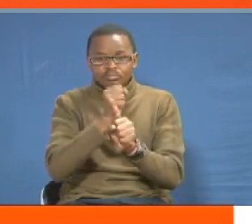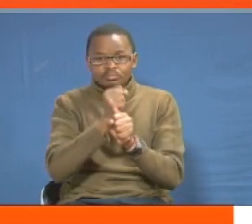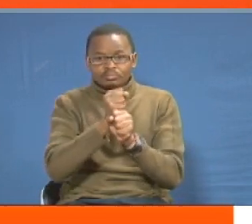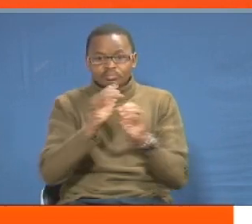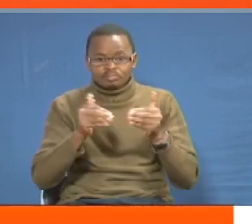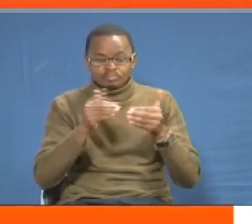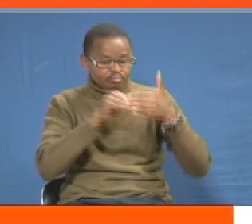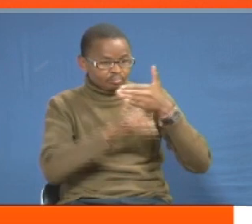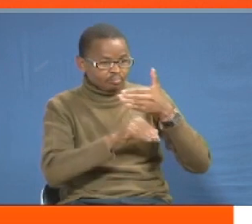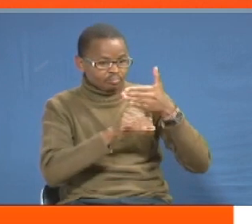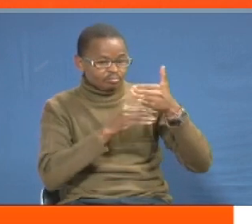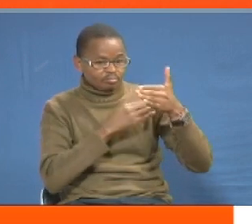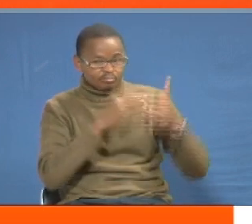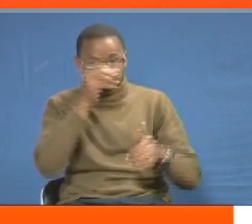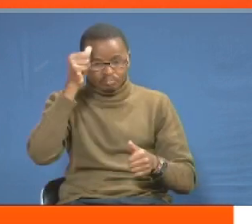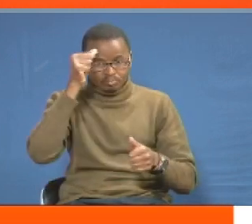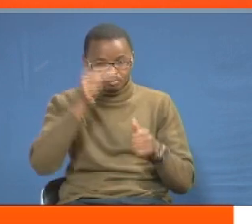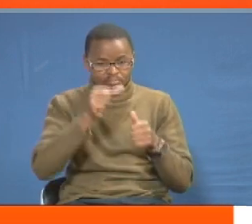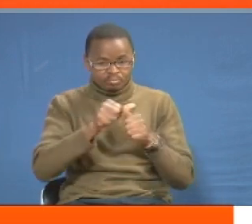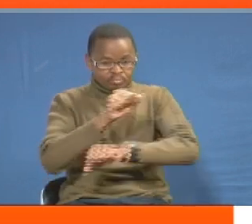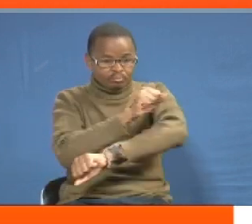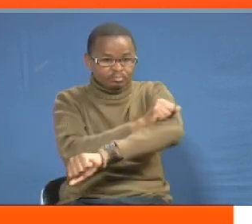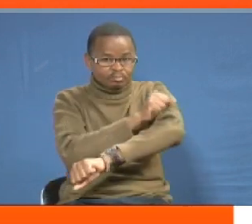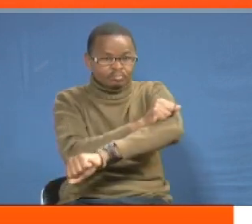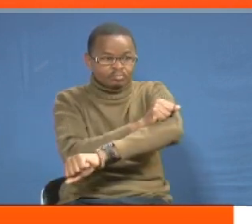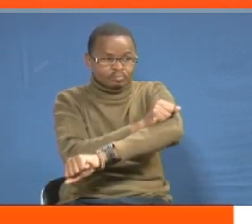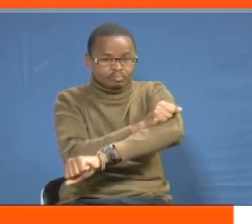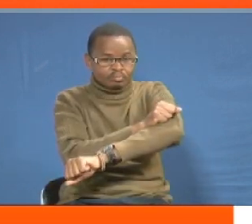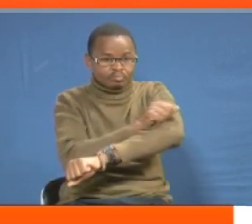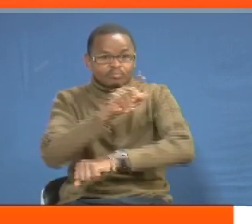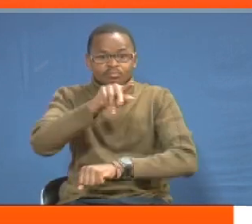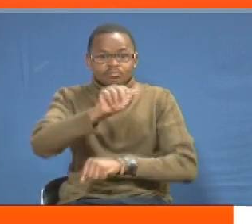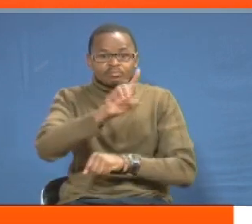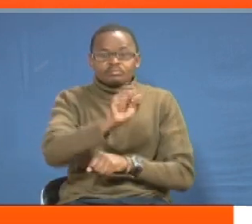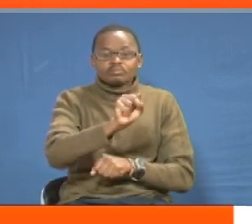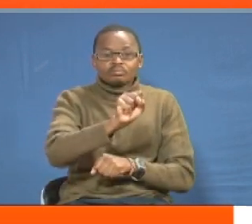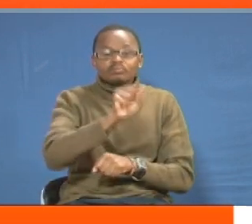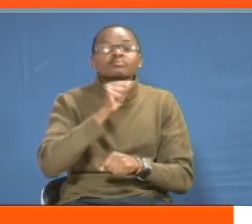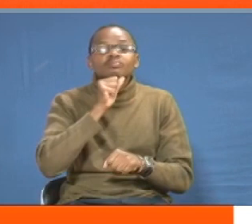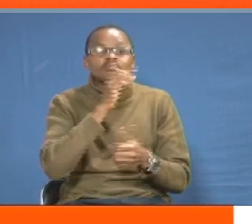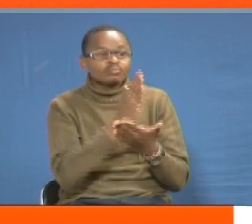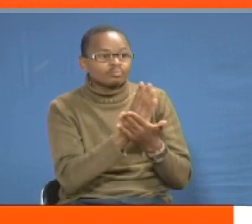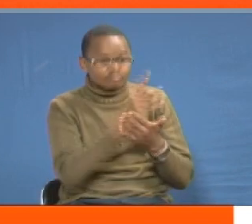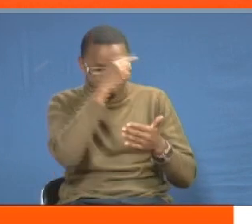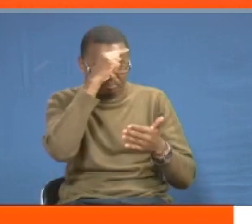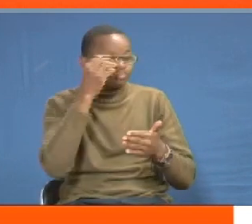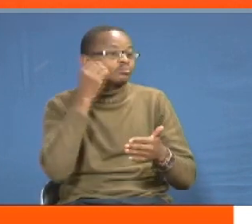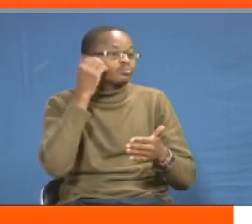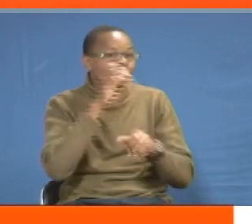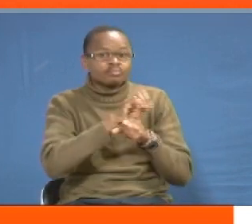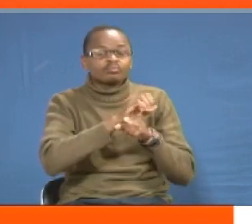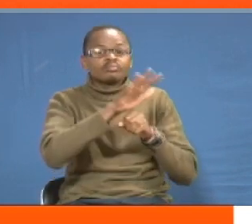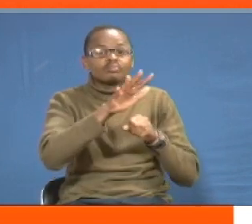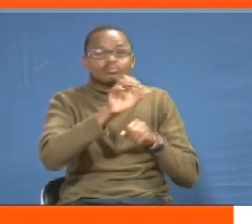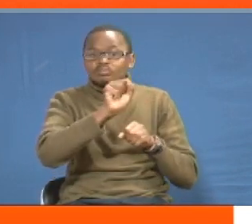making them, enabling them to access, and remember, while in school they accessed sanitary pads. Your periods don't stop because you're home because